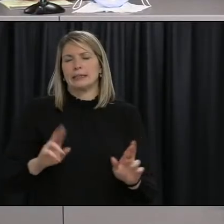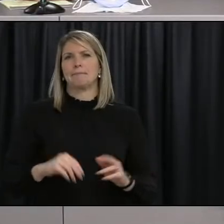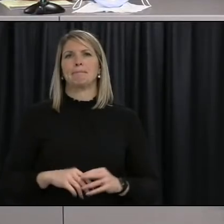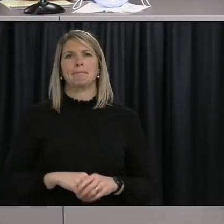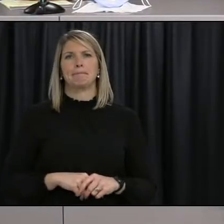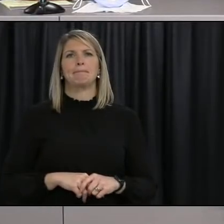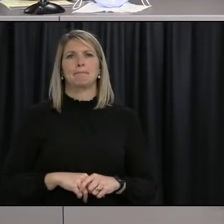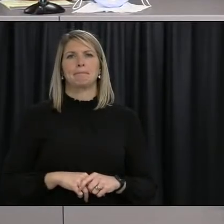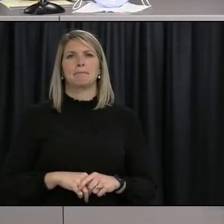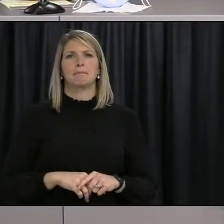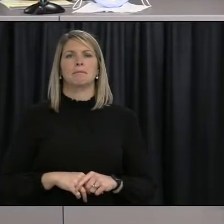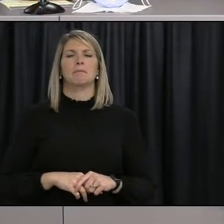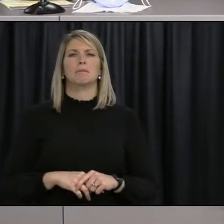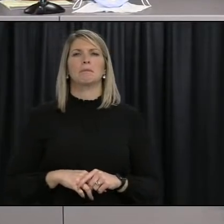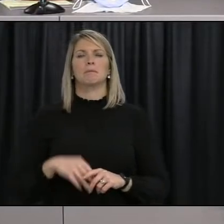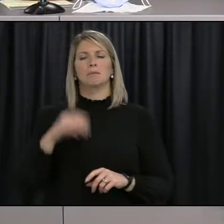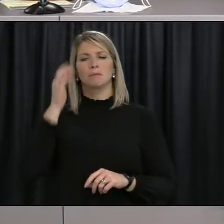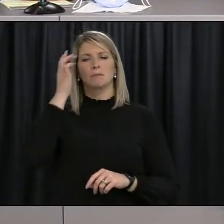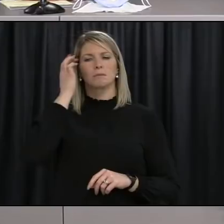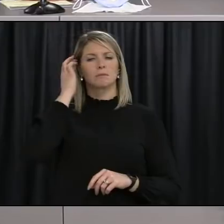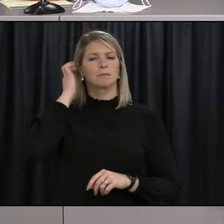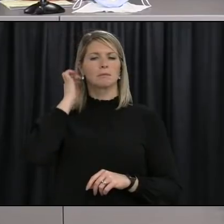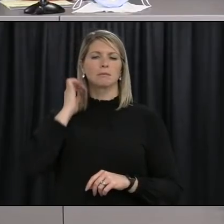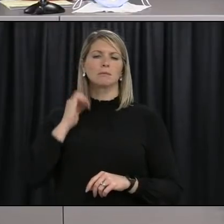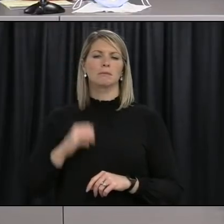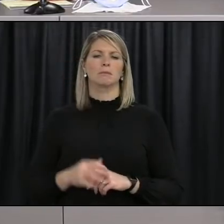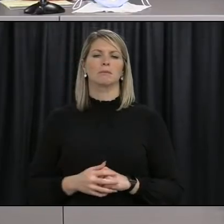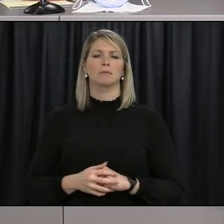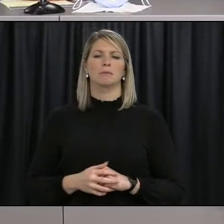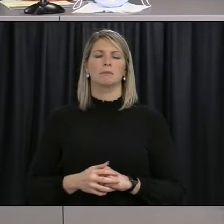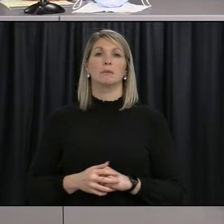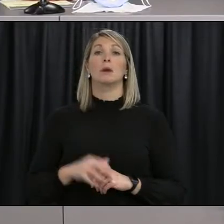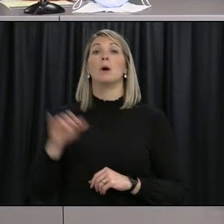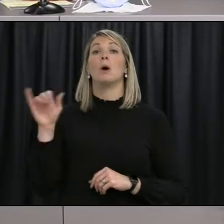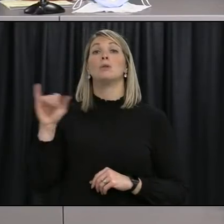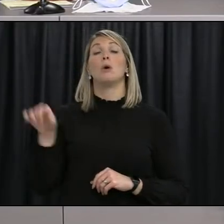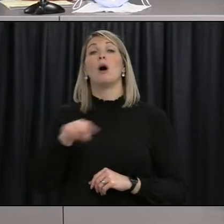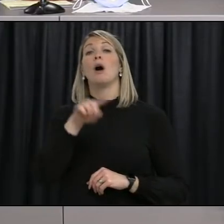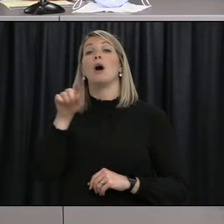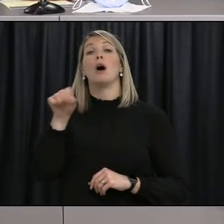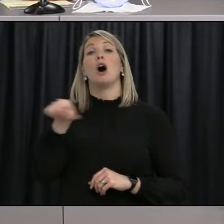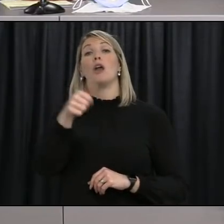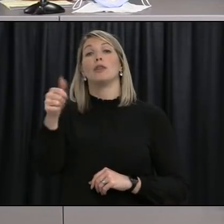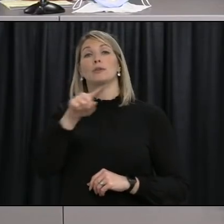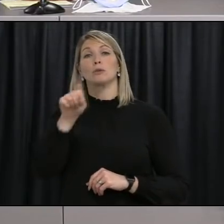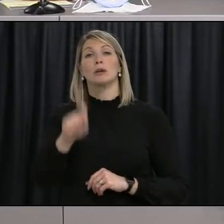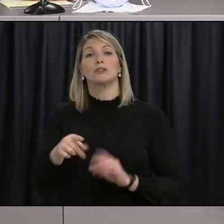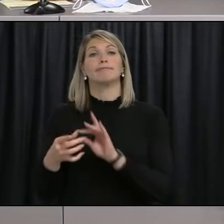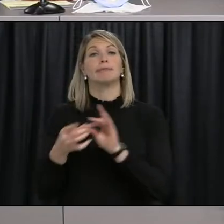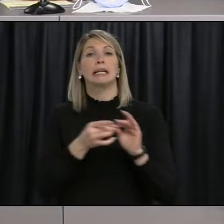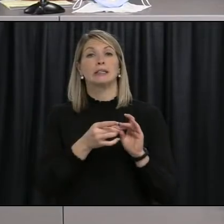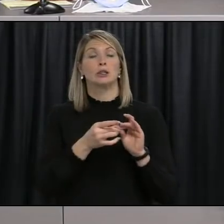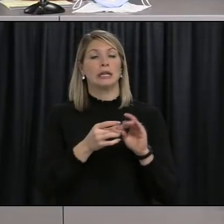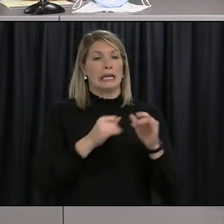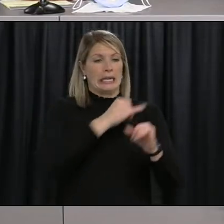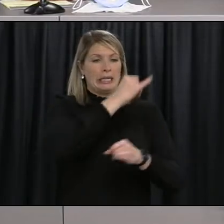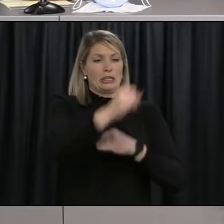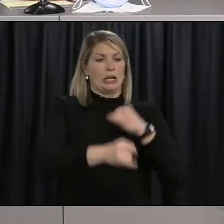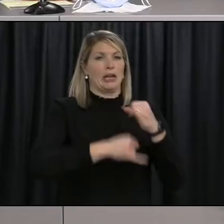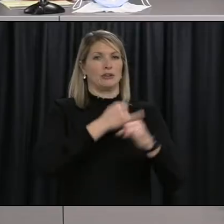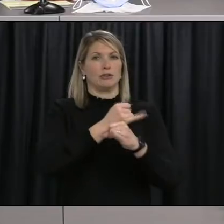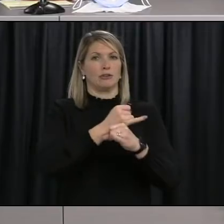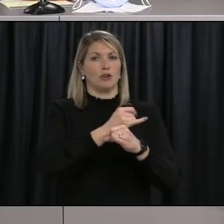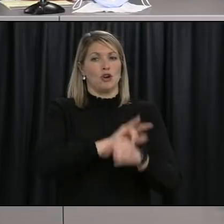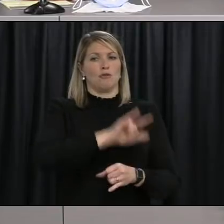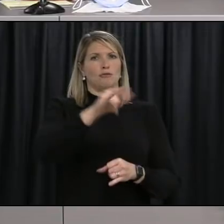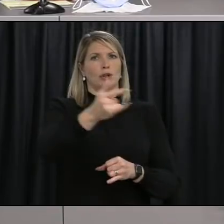And I have another question regarding rotational or international rotational workers. This is coming from the wife of an international rotational